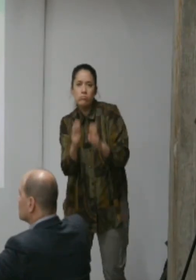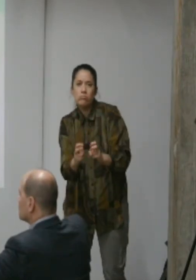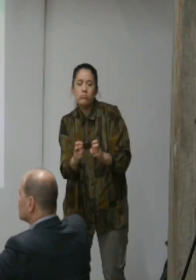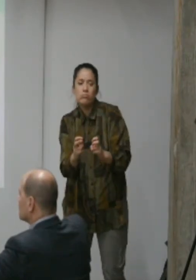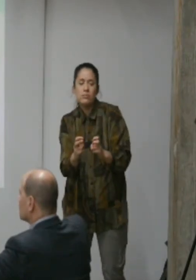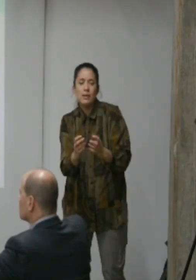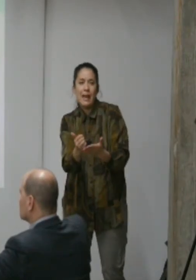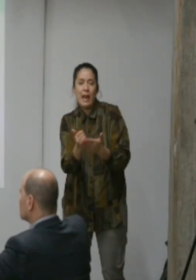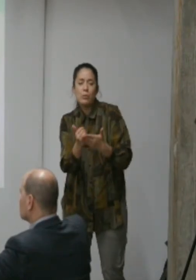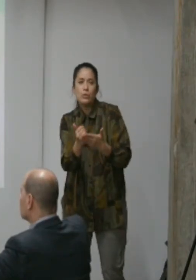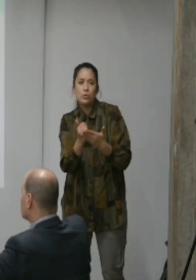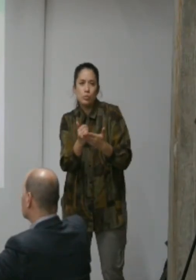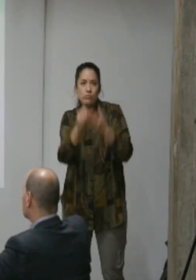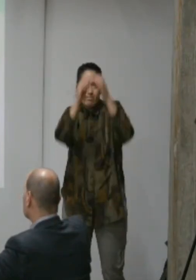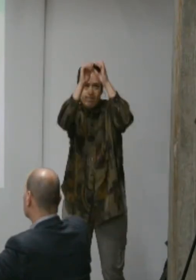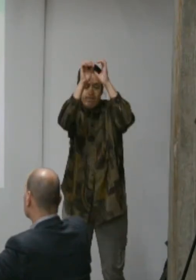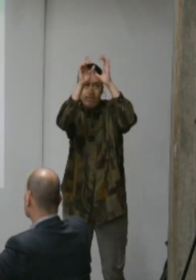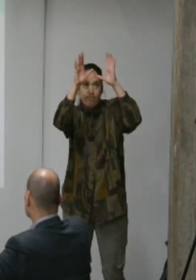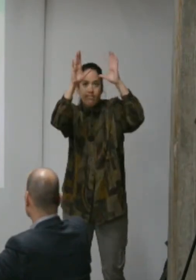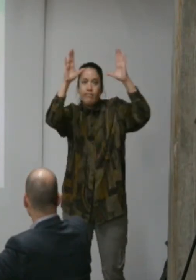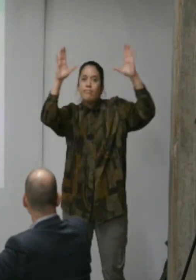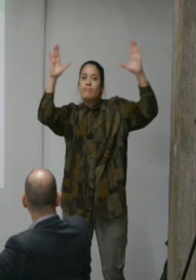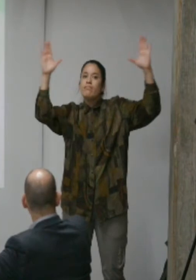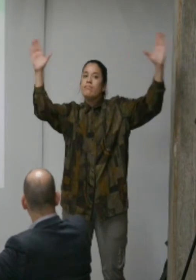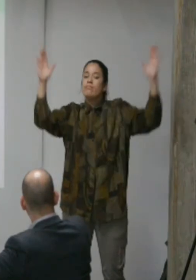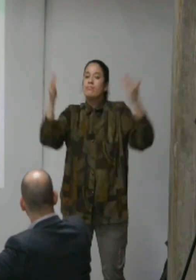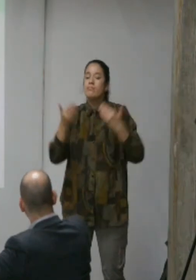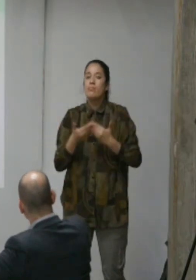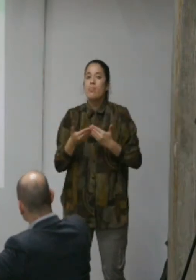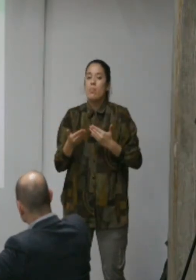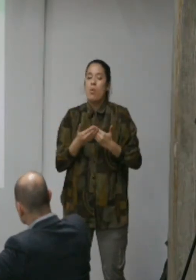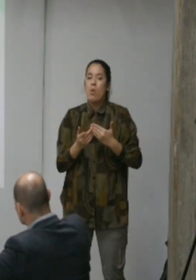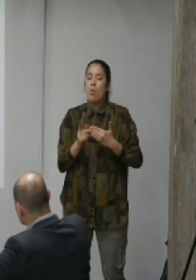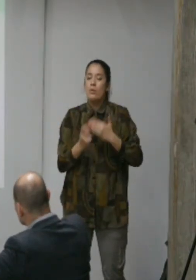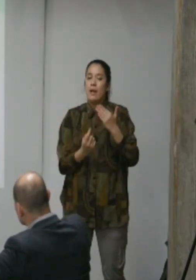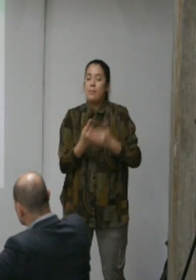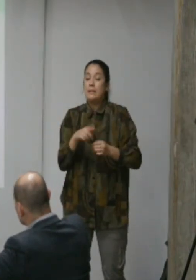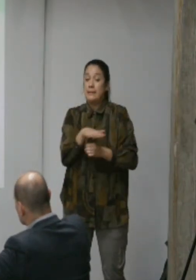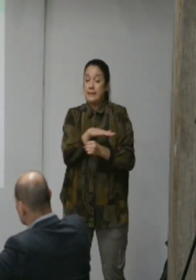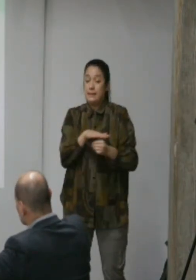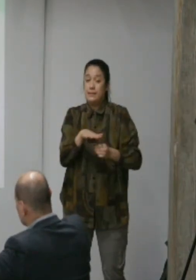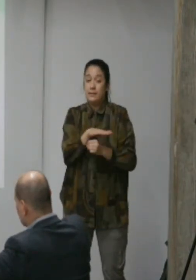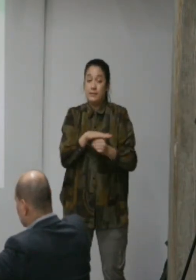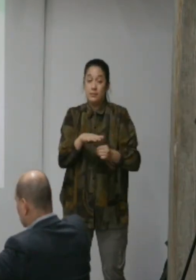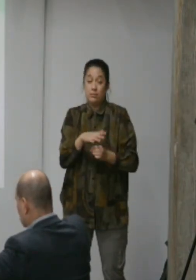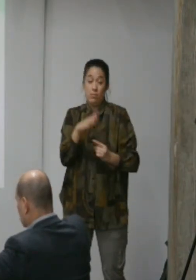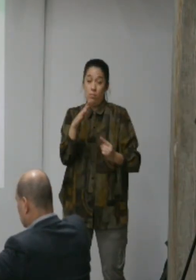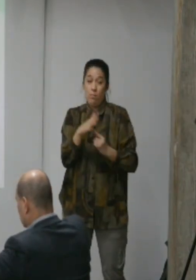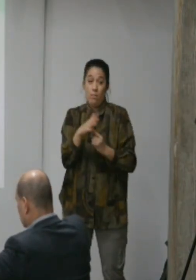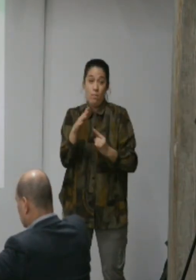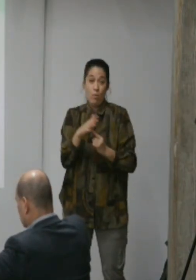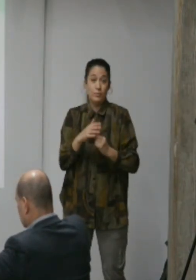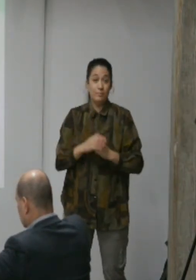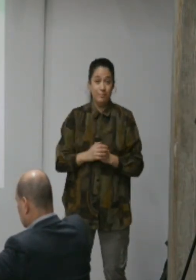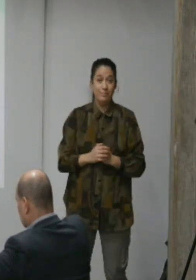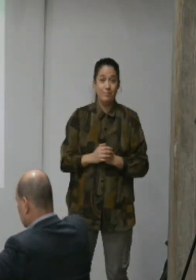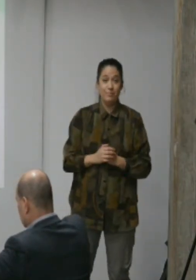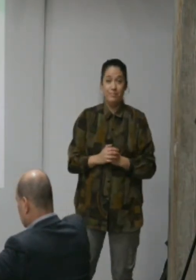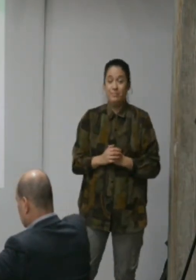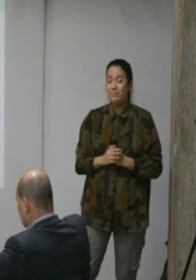circulated among Black people, which I think is very important and interesting, and maybe kind of thinking about how